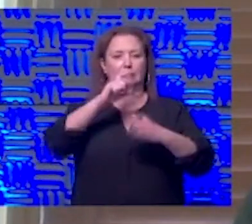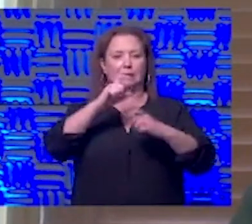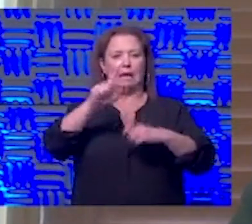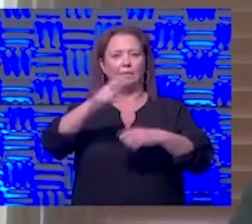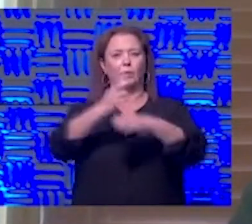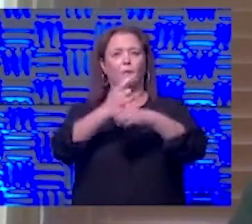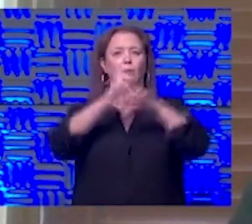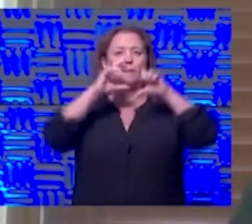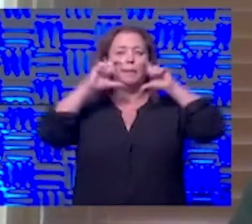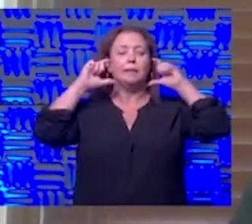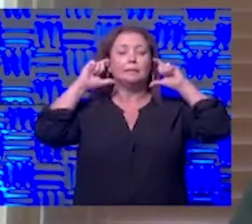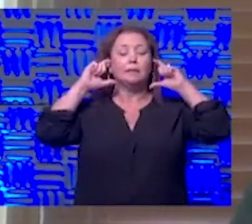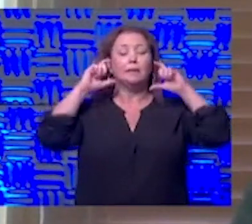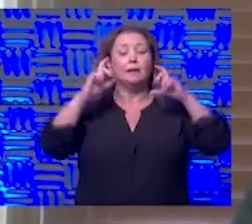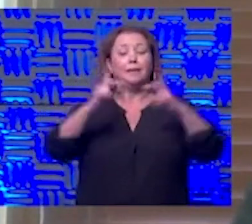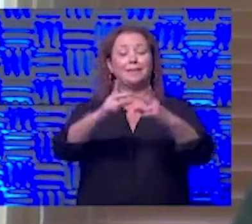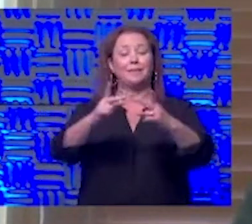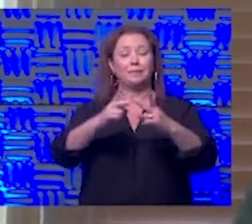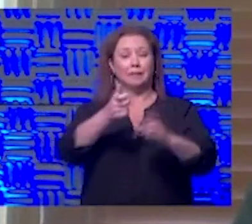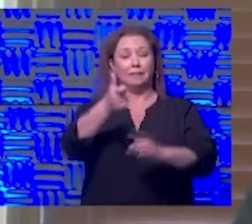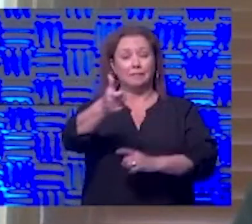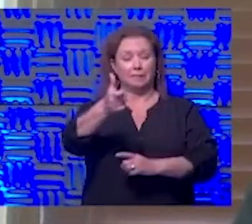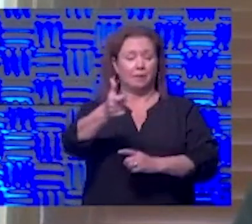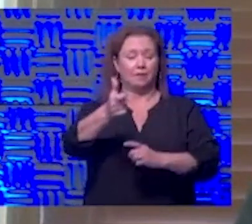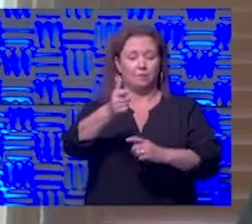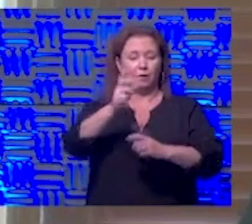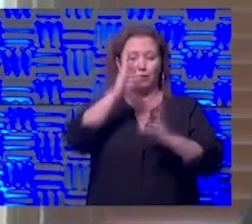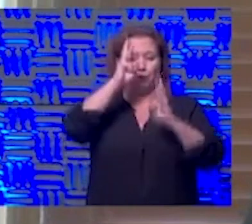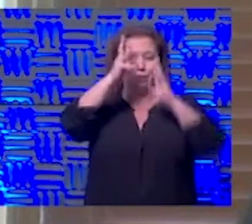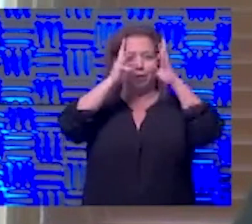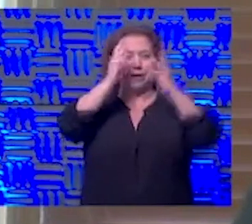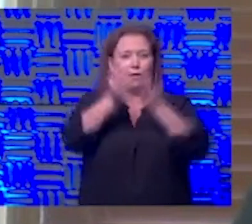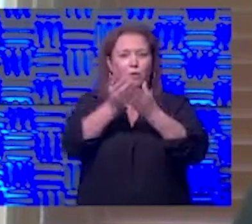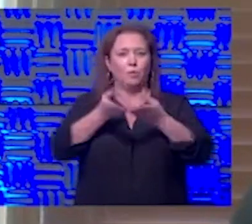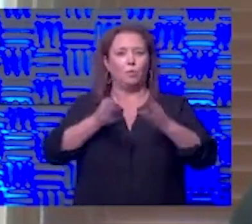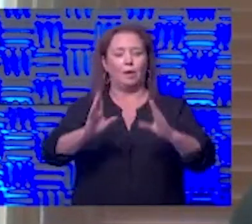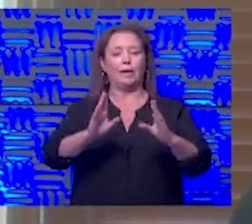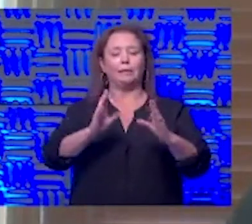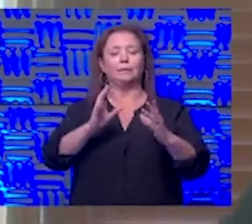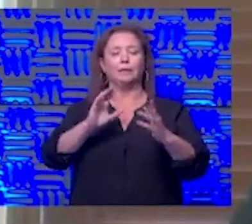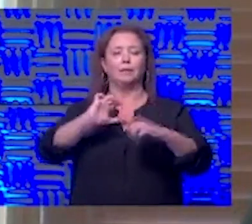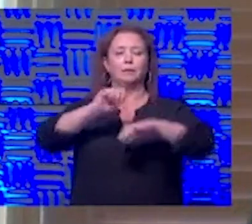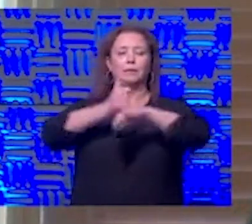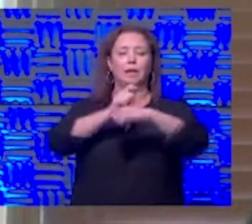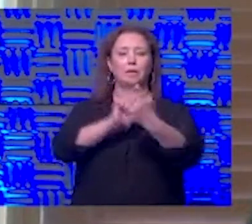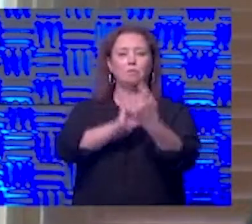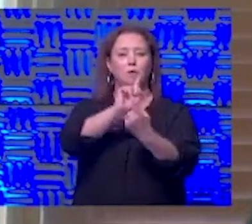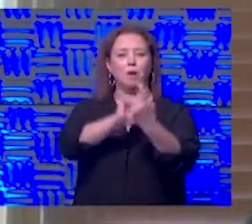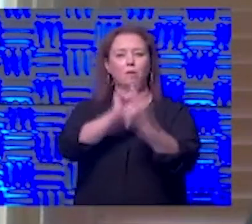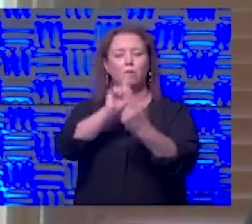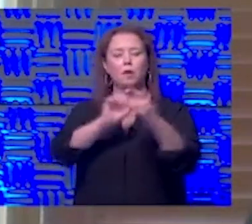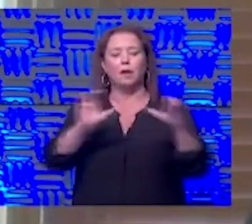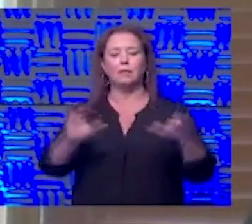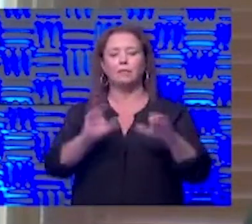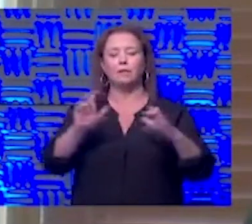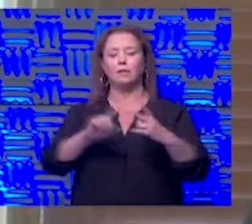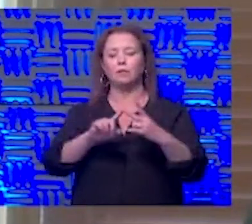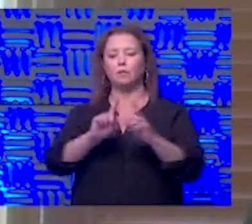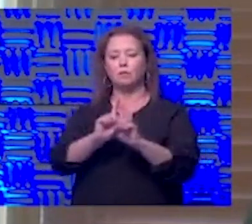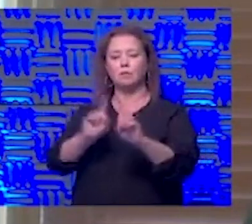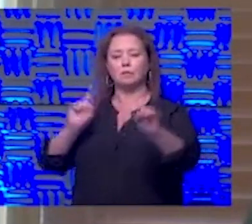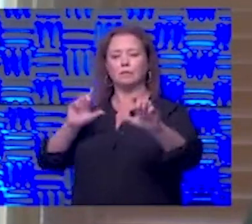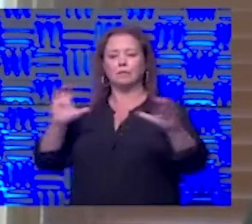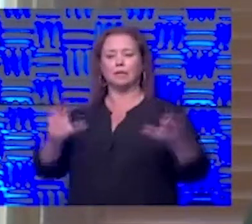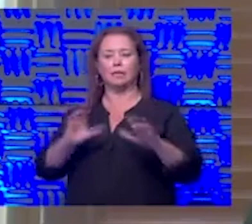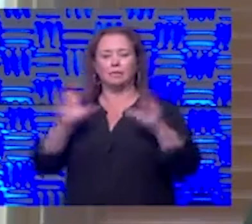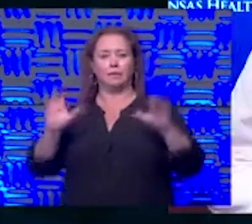the facilities are getting really creative in ways they can implement, one-on-one activities or very distanced activities